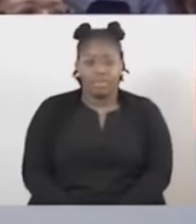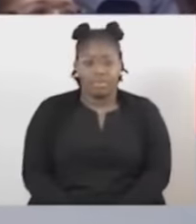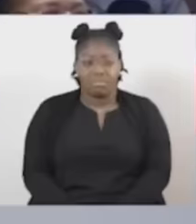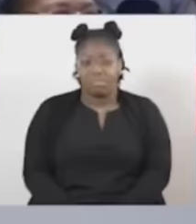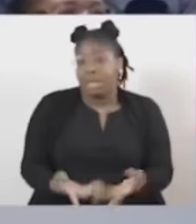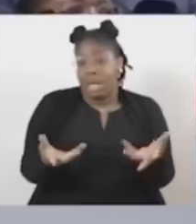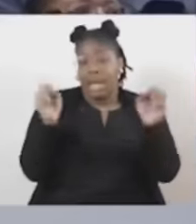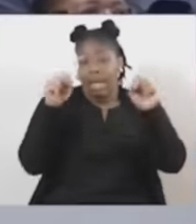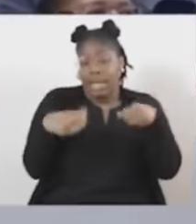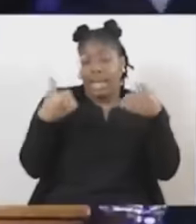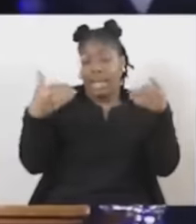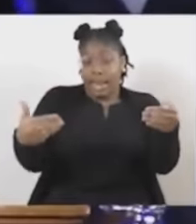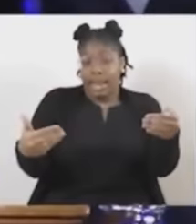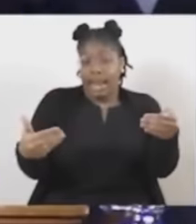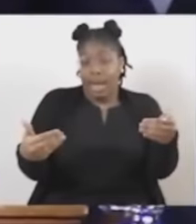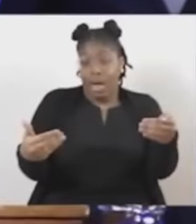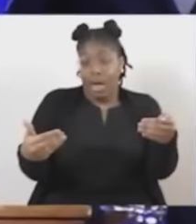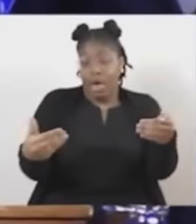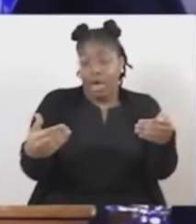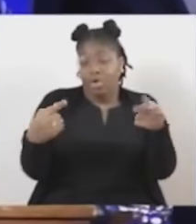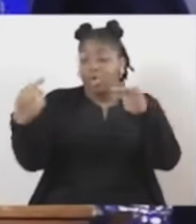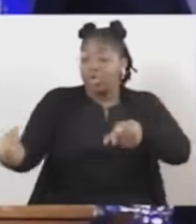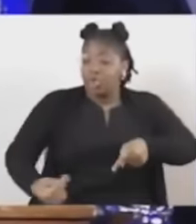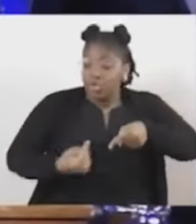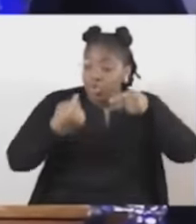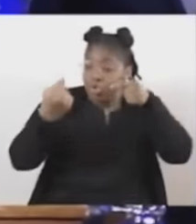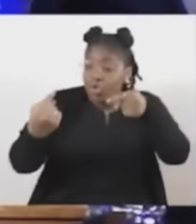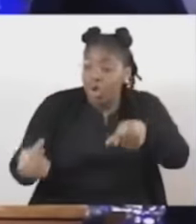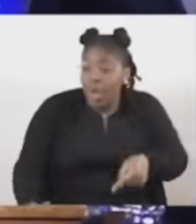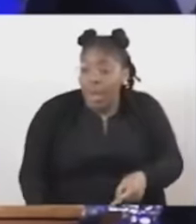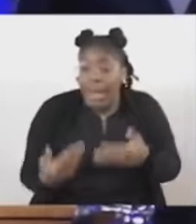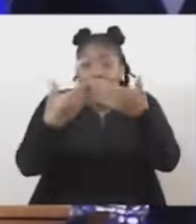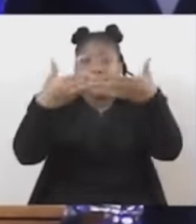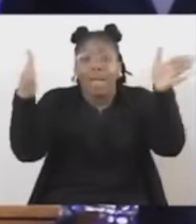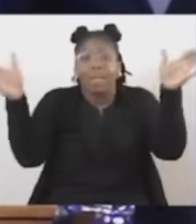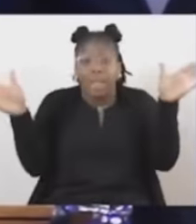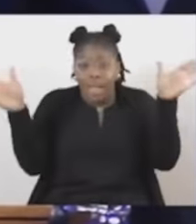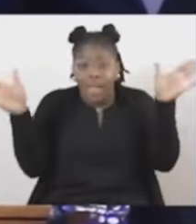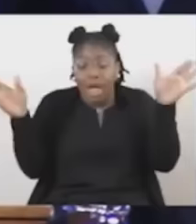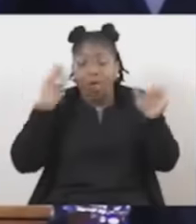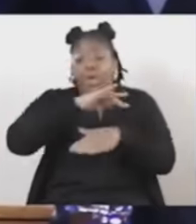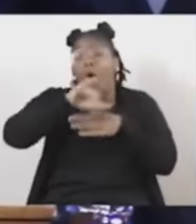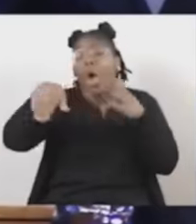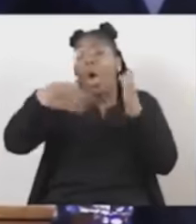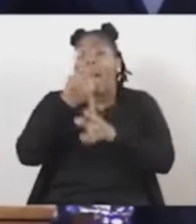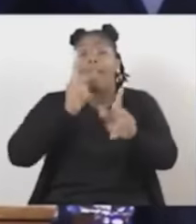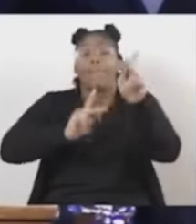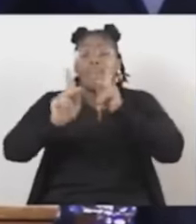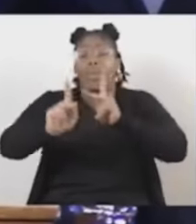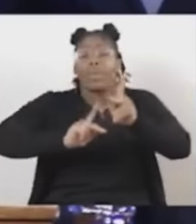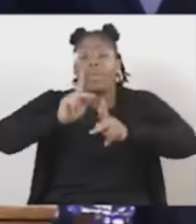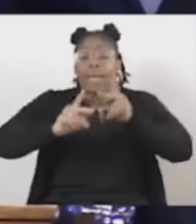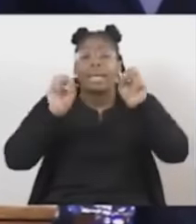I could have let you fall apart right in front of the Sanhedrin council, and it would